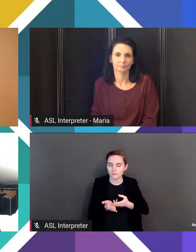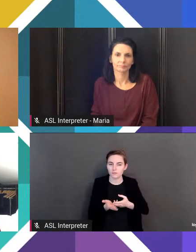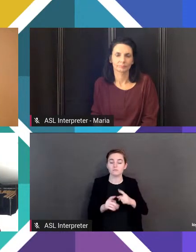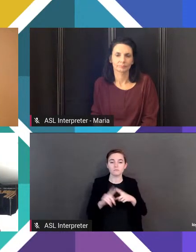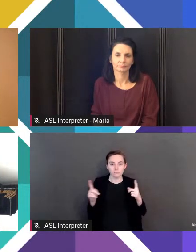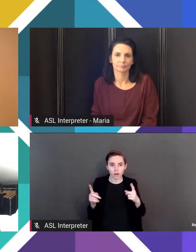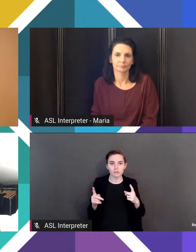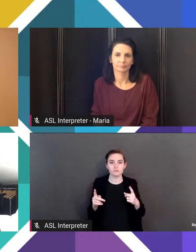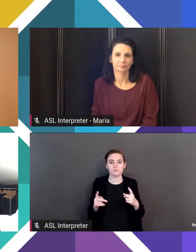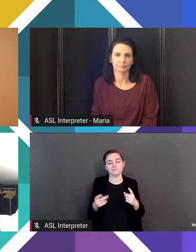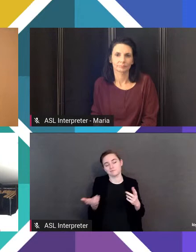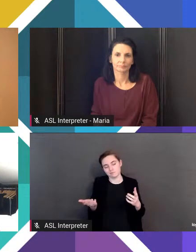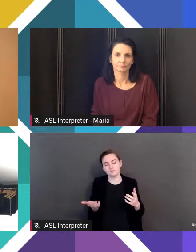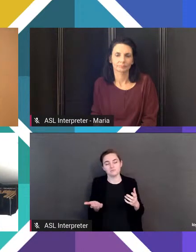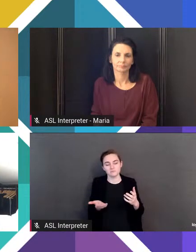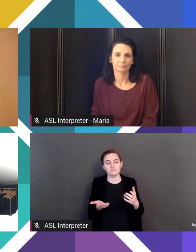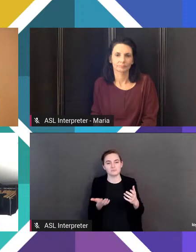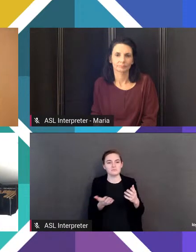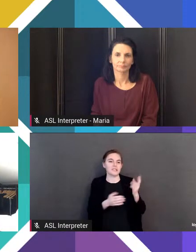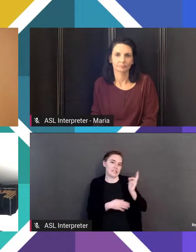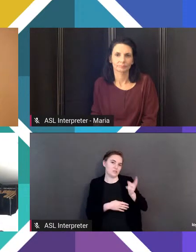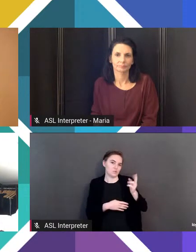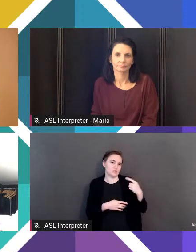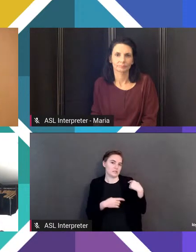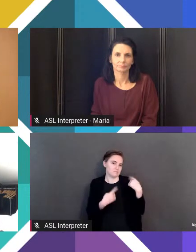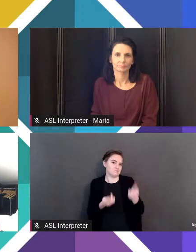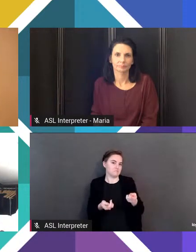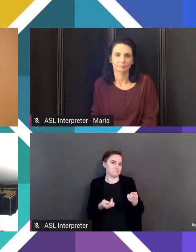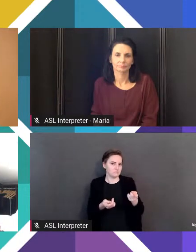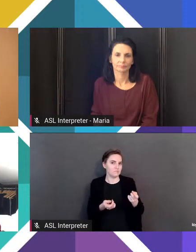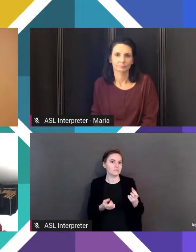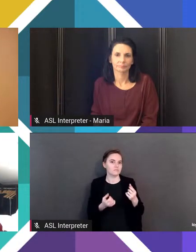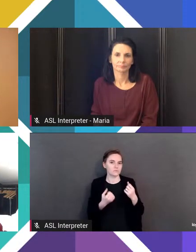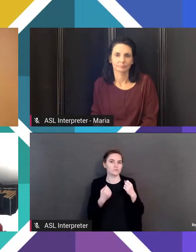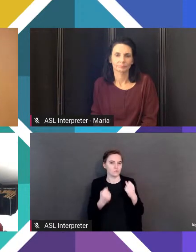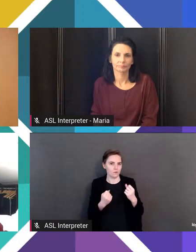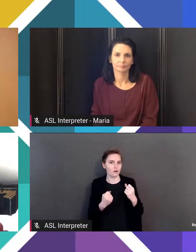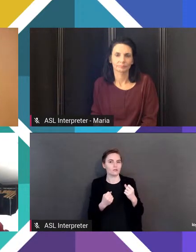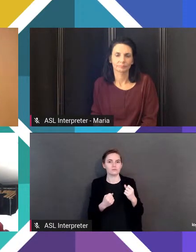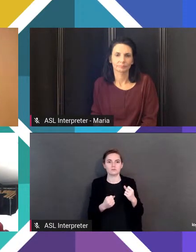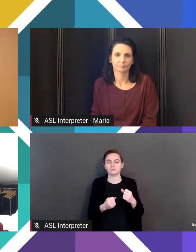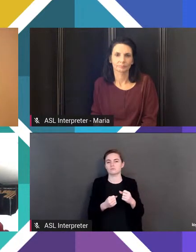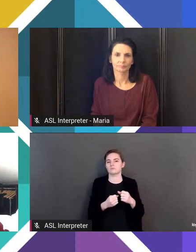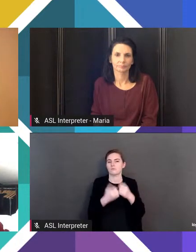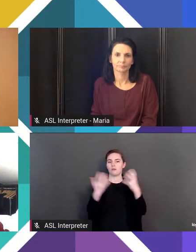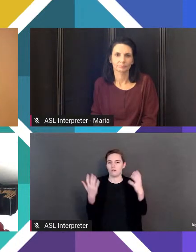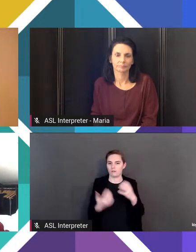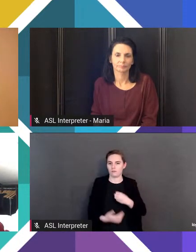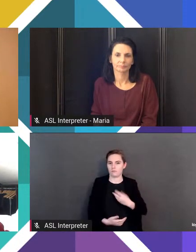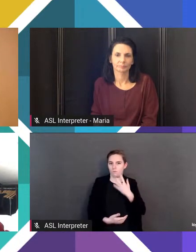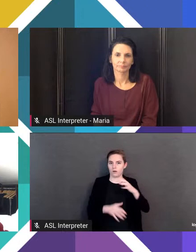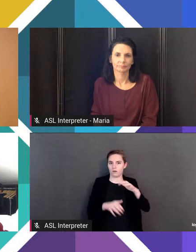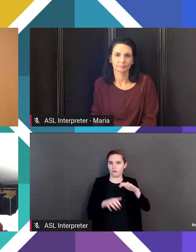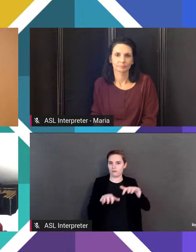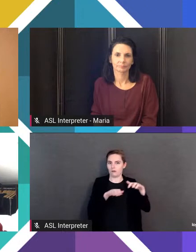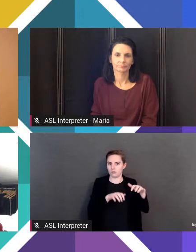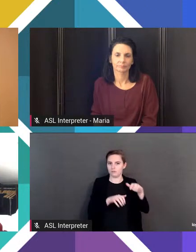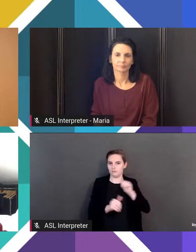white audiences attending. But I'm grateful that even, you know, in the old world,